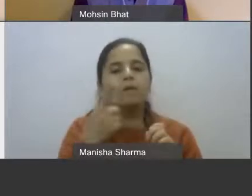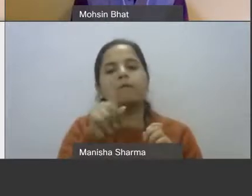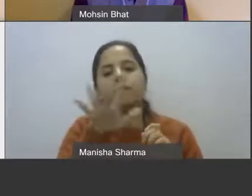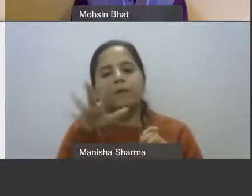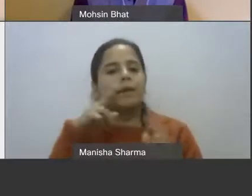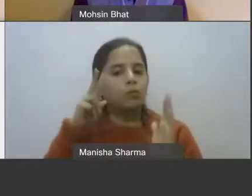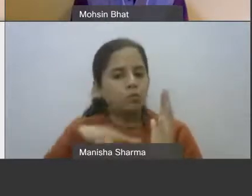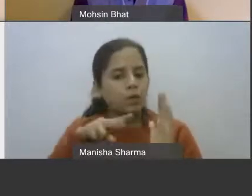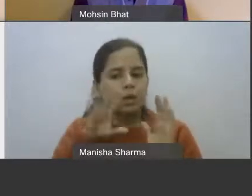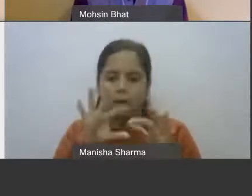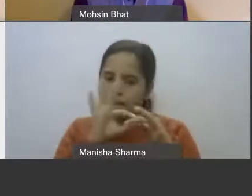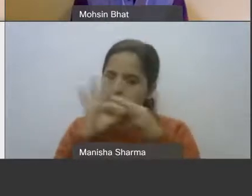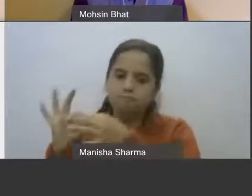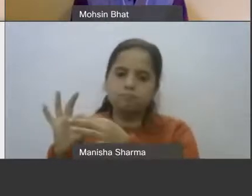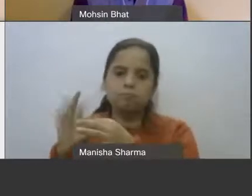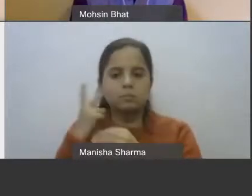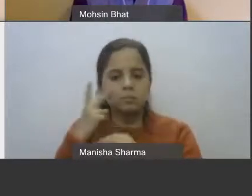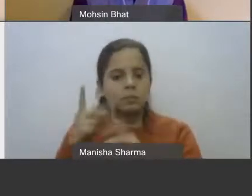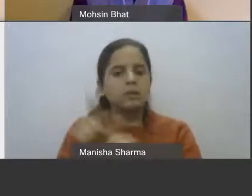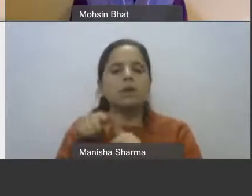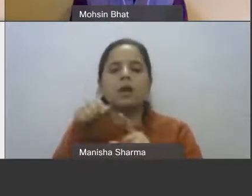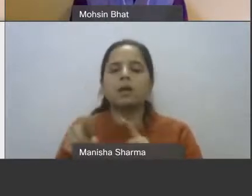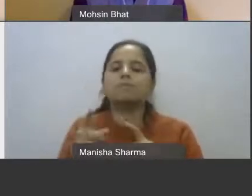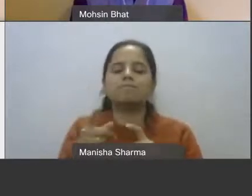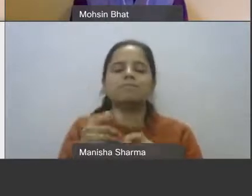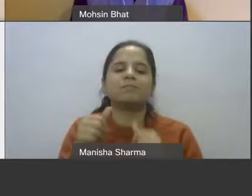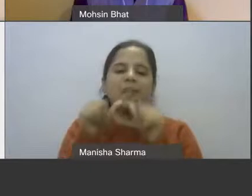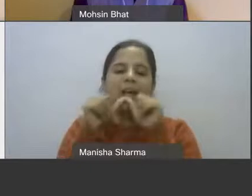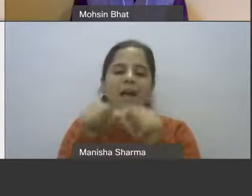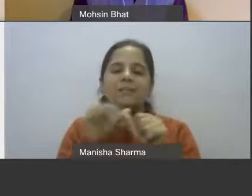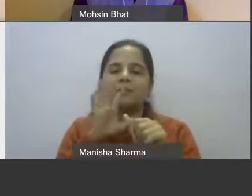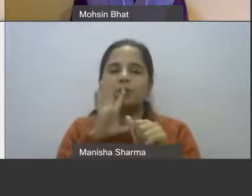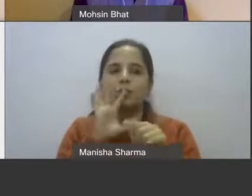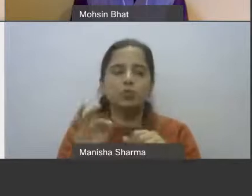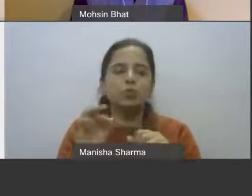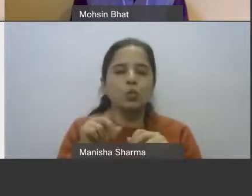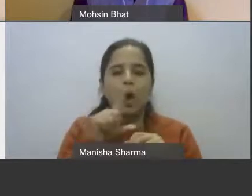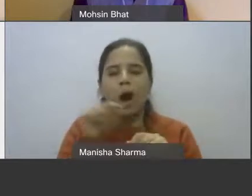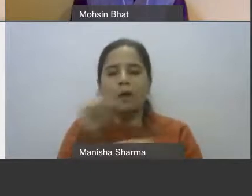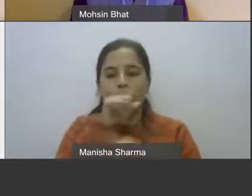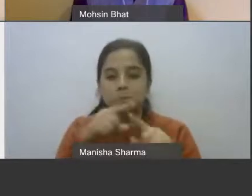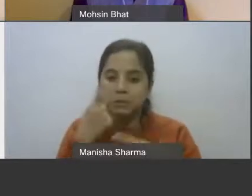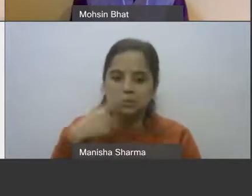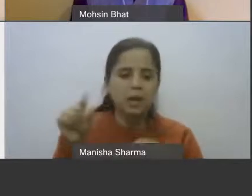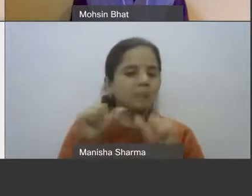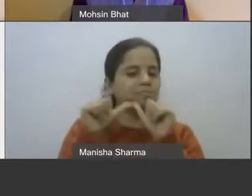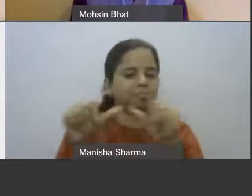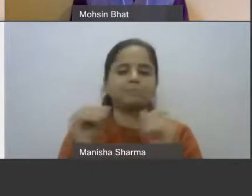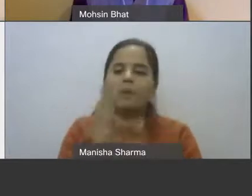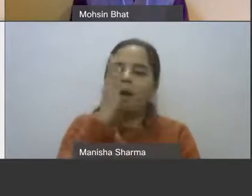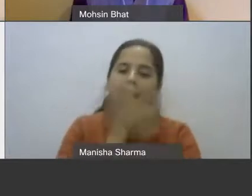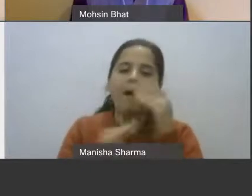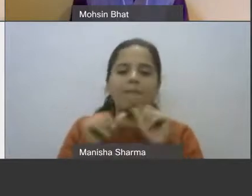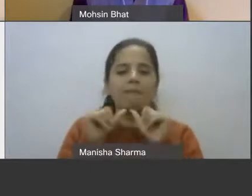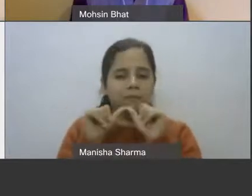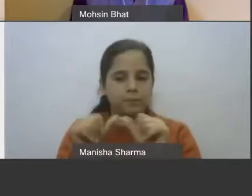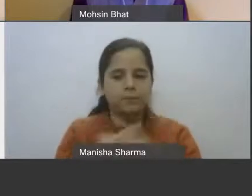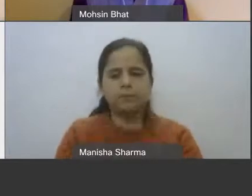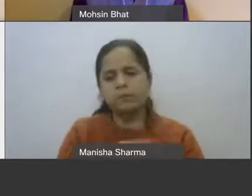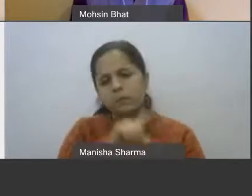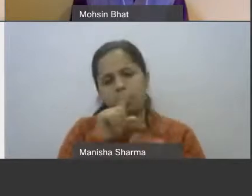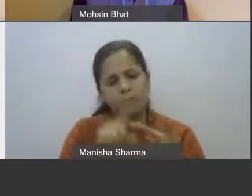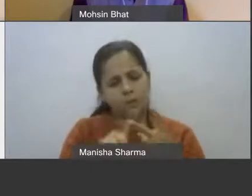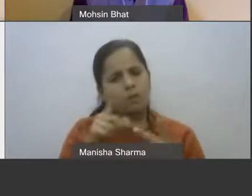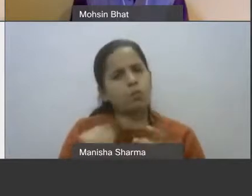together. And that's the sort of partial answer to your question. And another aspect which also I want to clarify